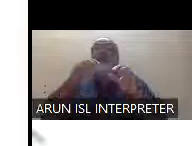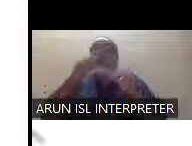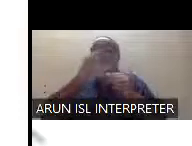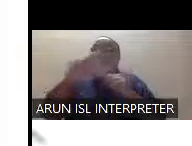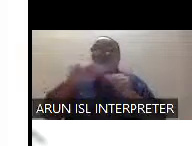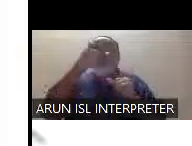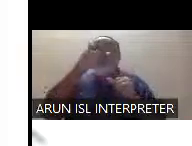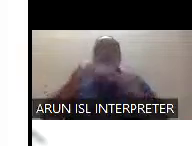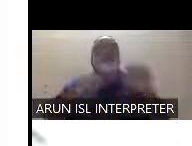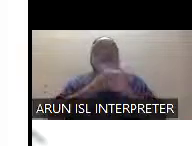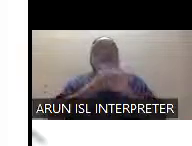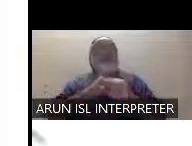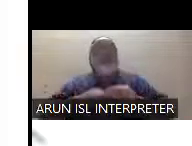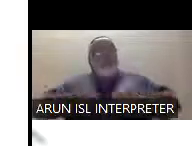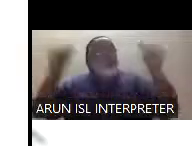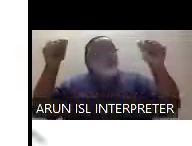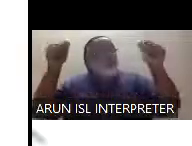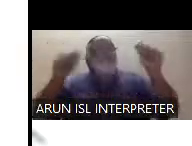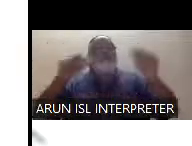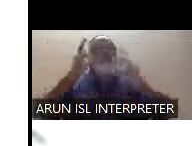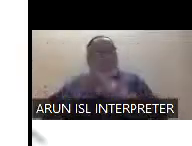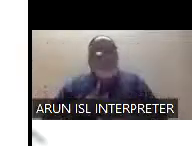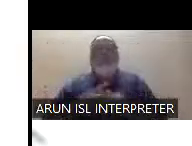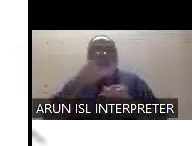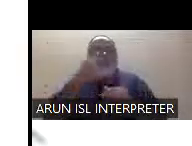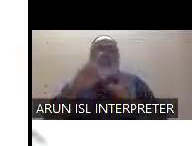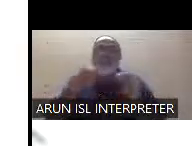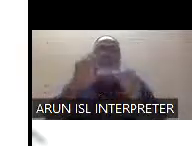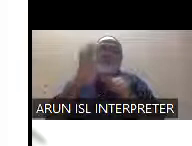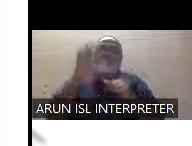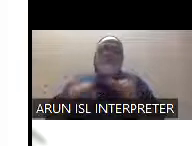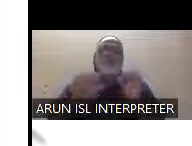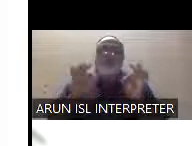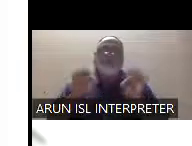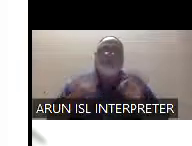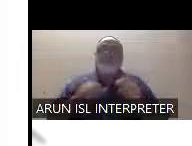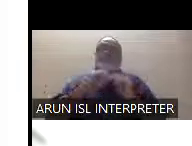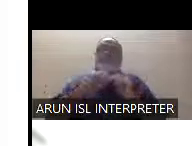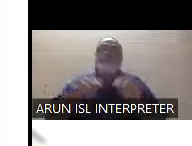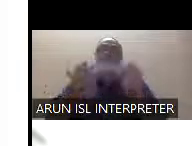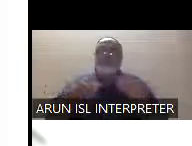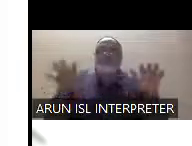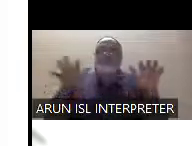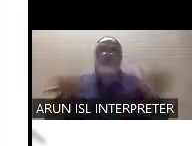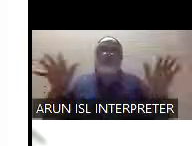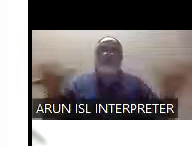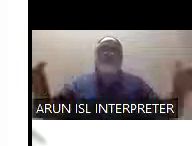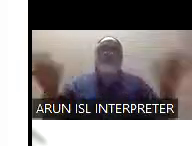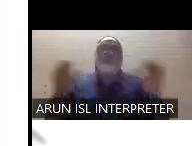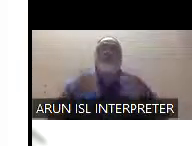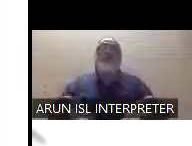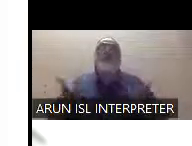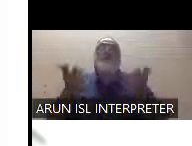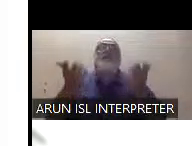Accessible India campaign is going to be, implemented well, we still have to be mindful of the fact that India